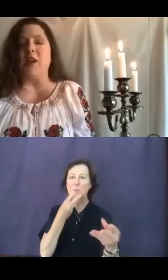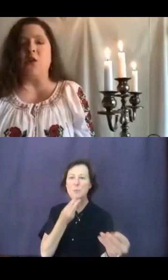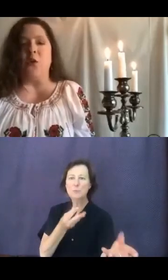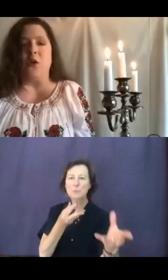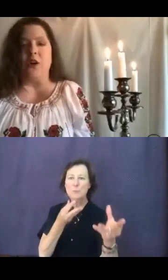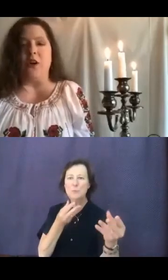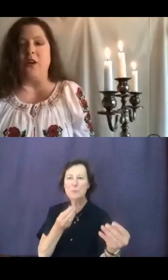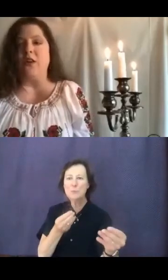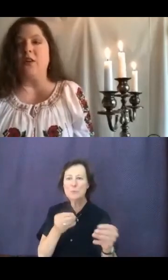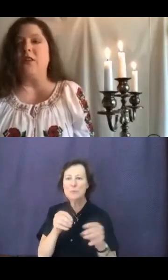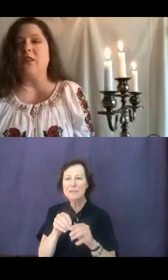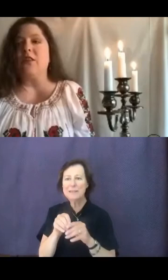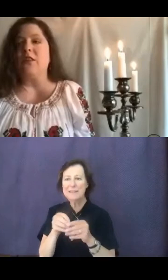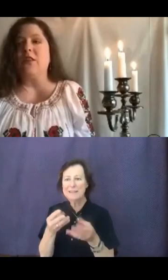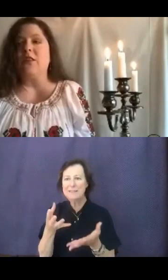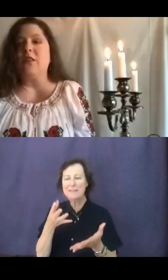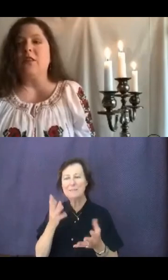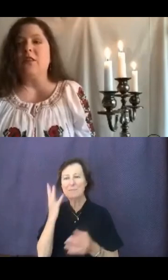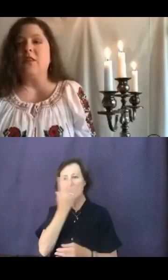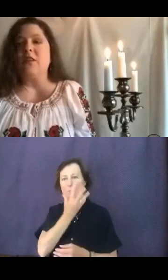velvety core.